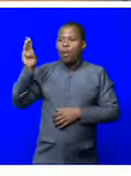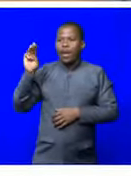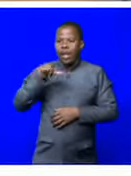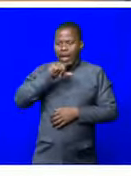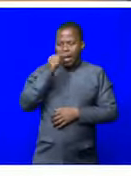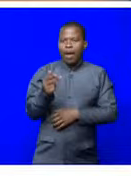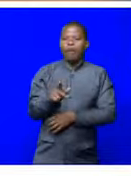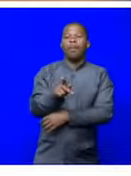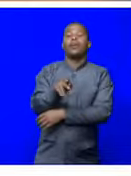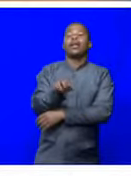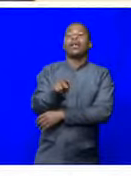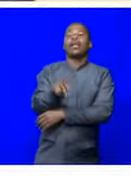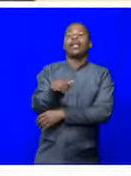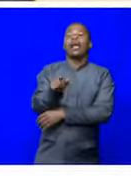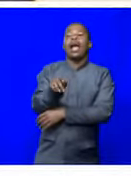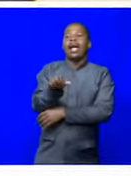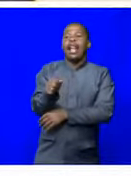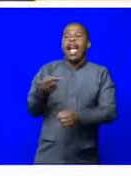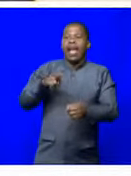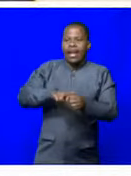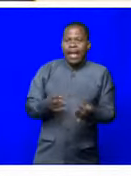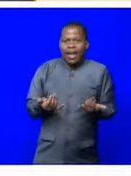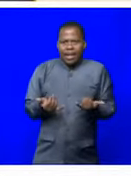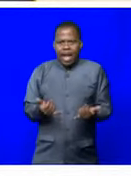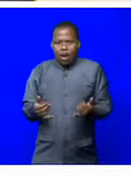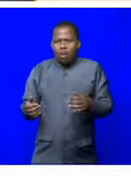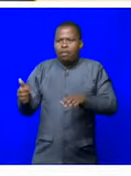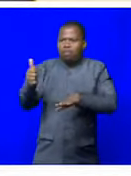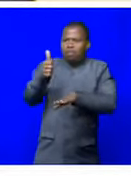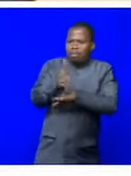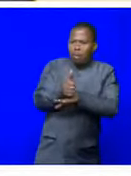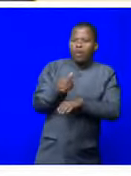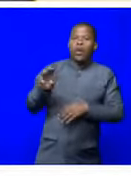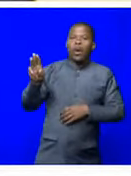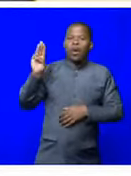ithemu yakhe yokuqala lapha-ke sekenyukele esitulweni sekuba ngumengameli.